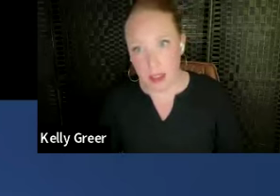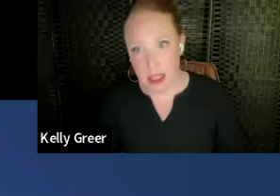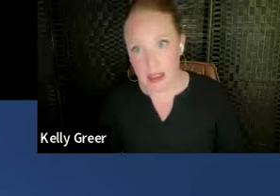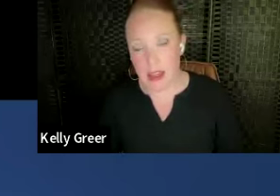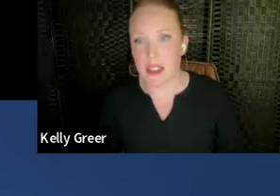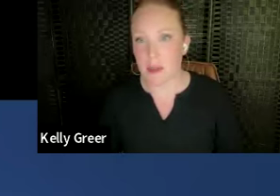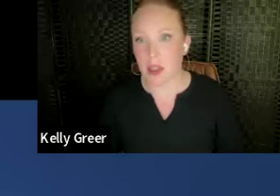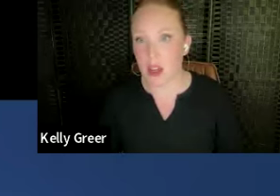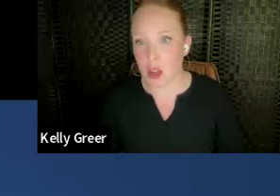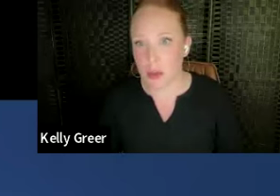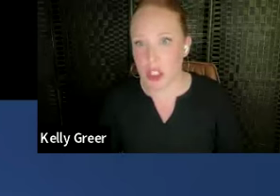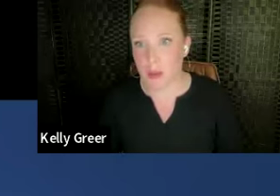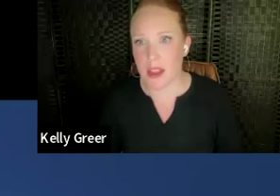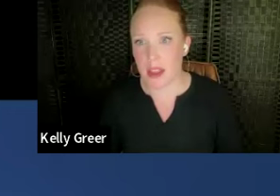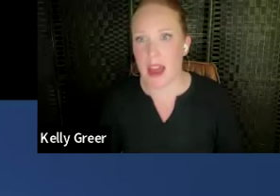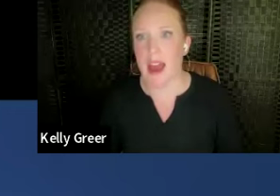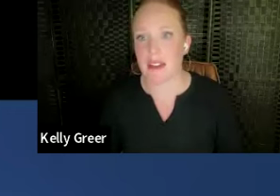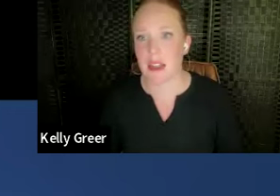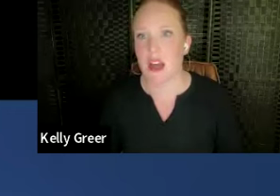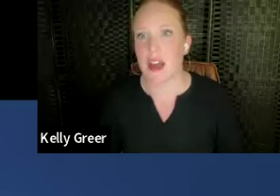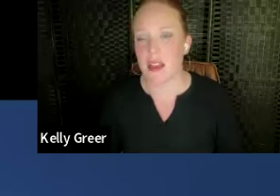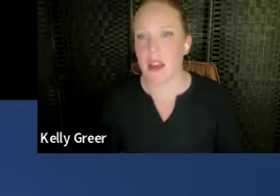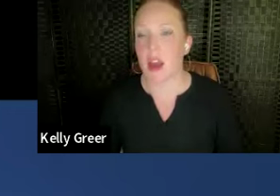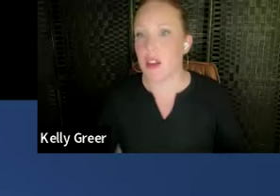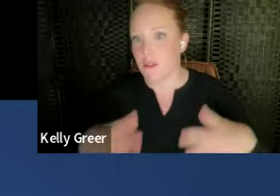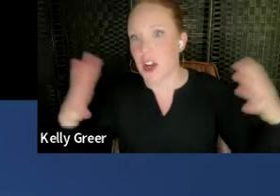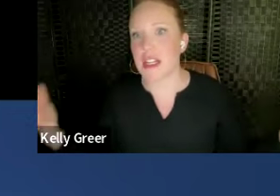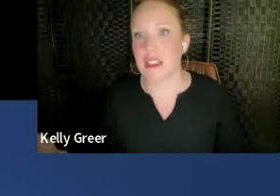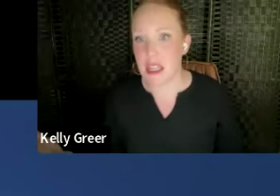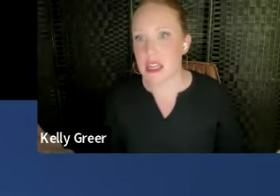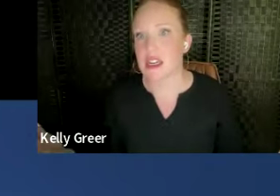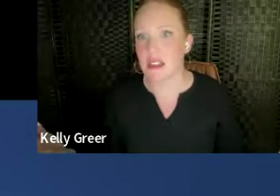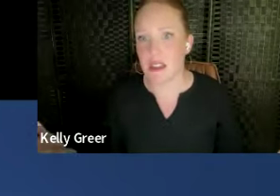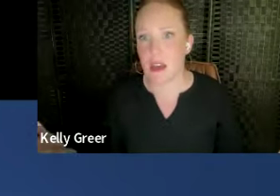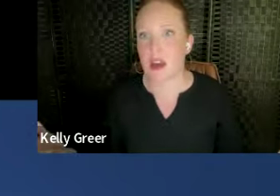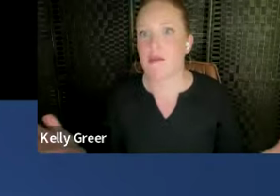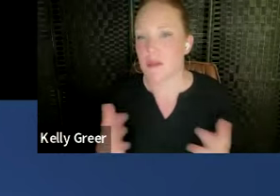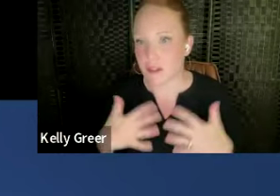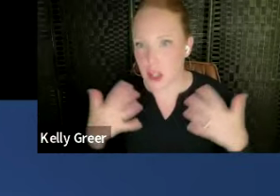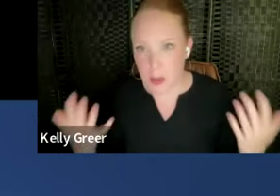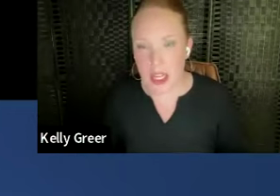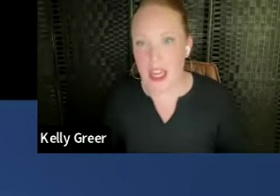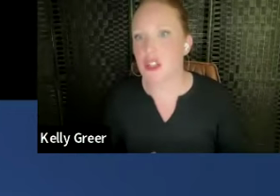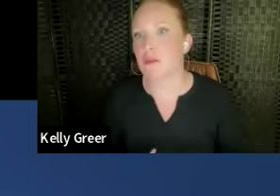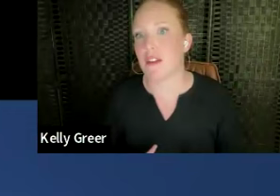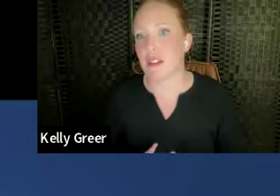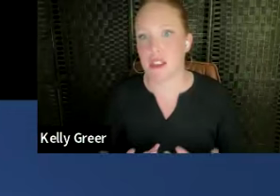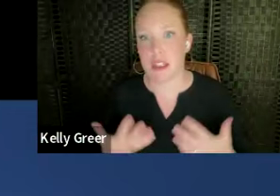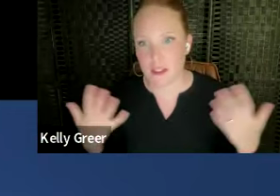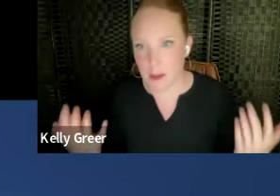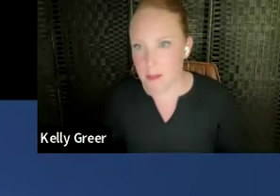on disabilities and disability inclusion within that, and the various needs, different